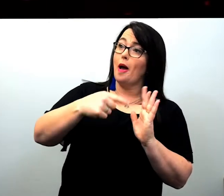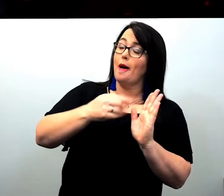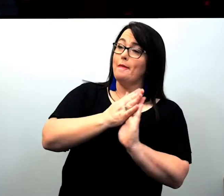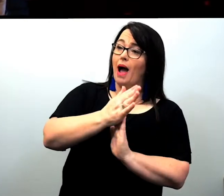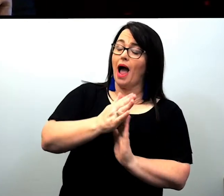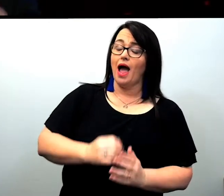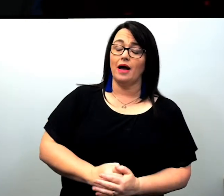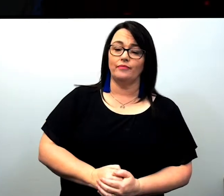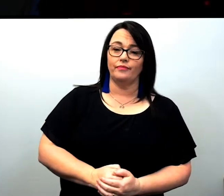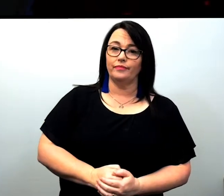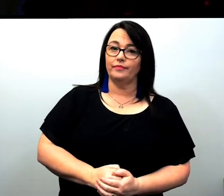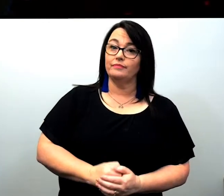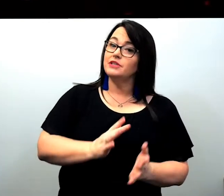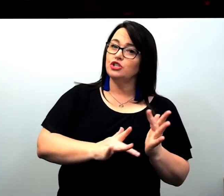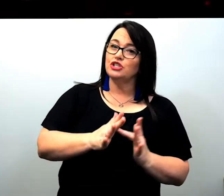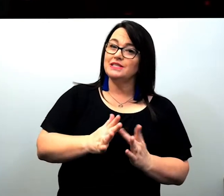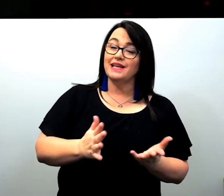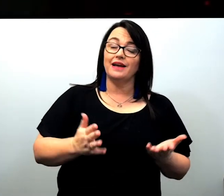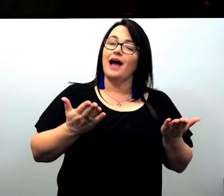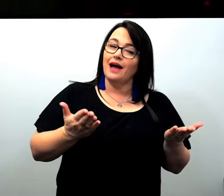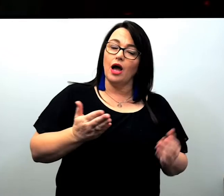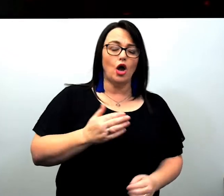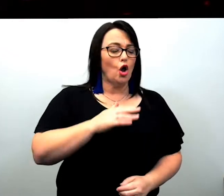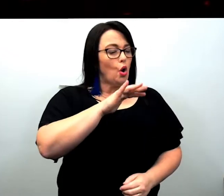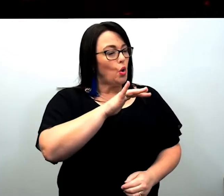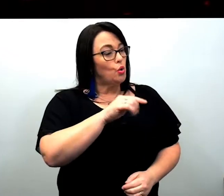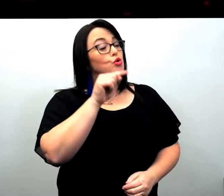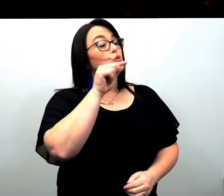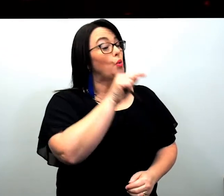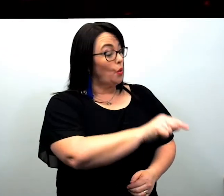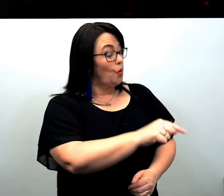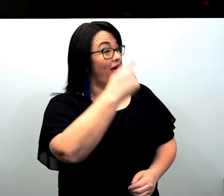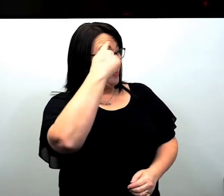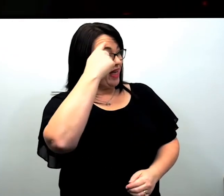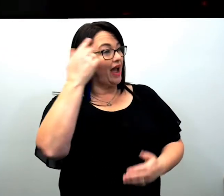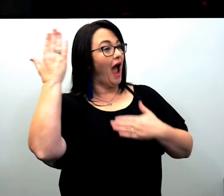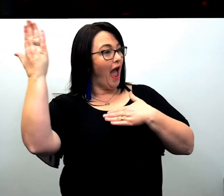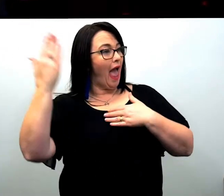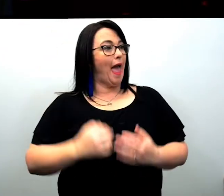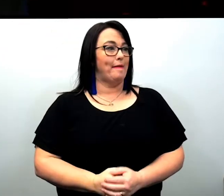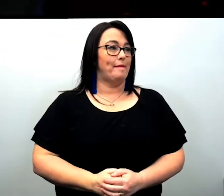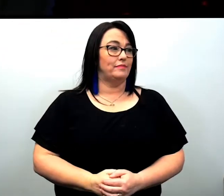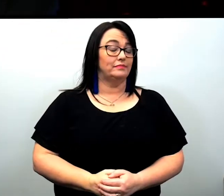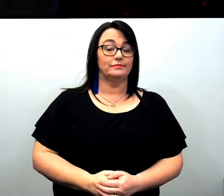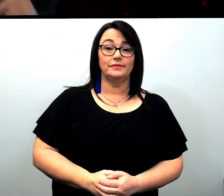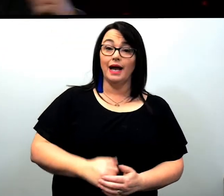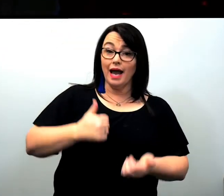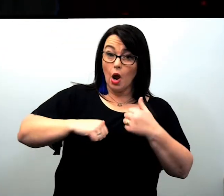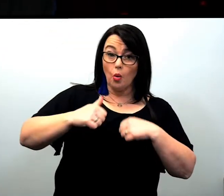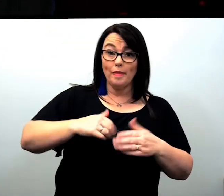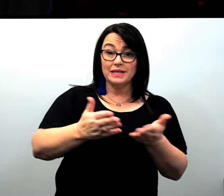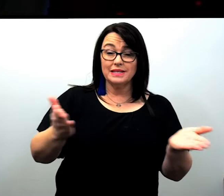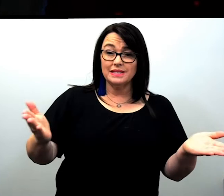do you say that I am? Who do you say that Jesus is, Equippers? You know, in times where everything